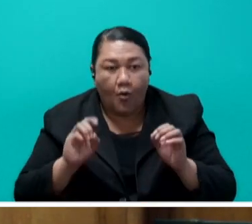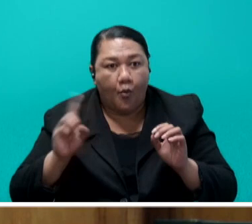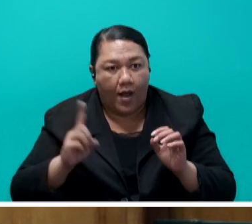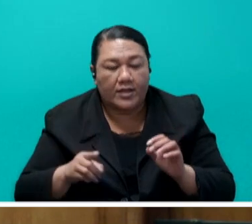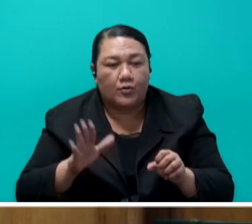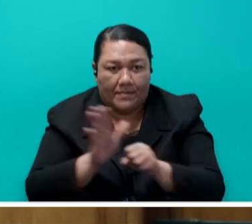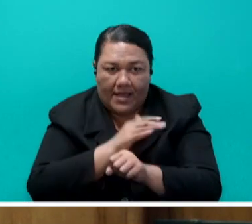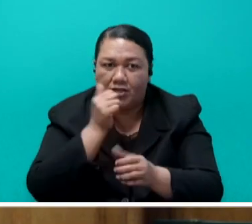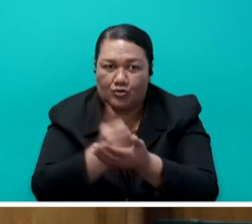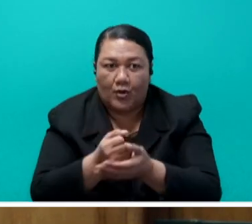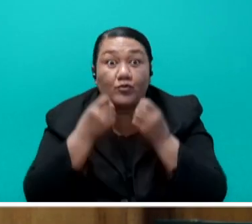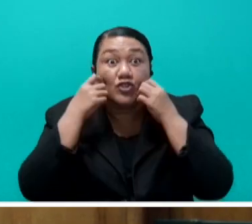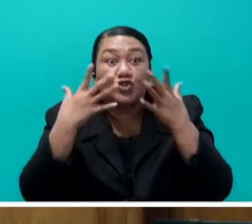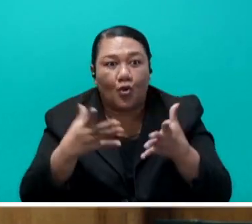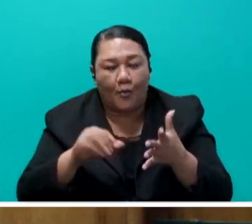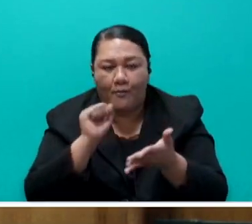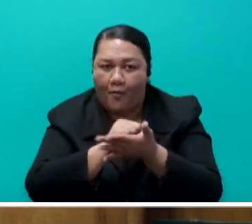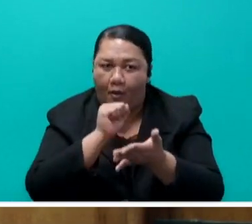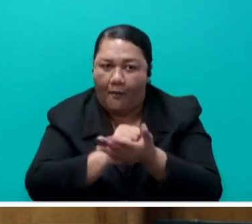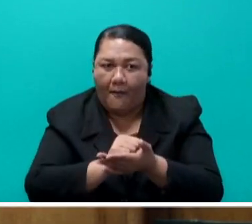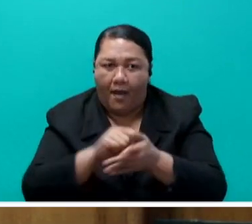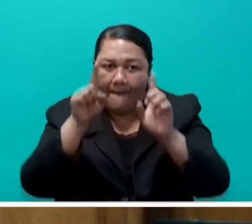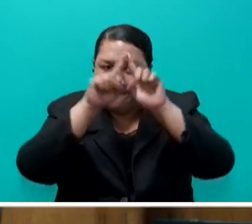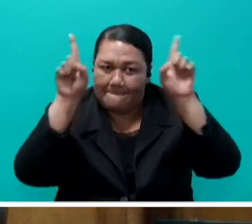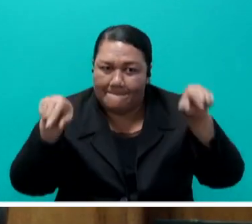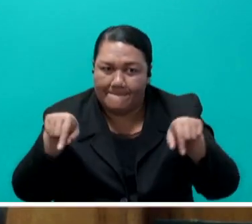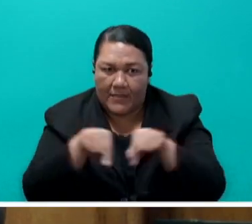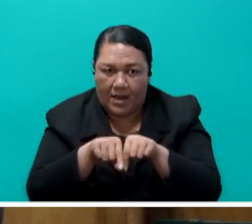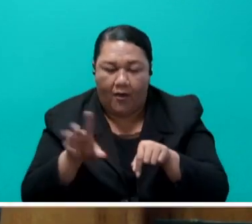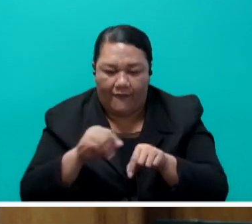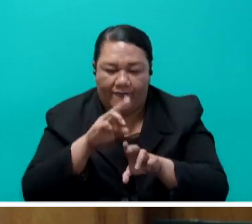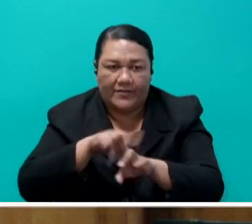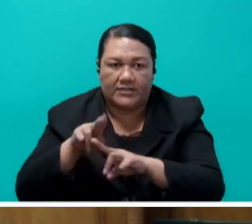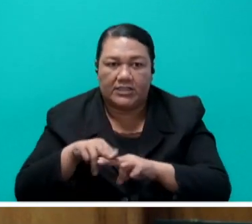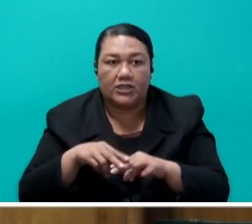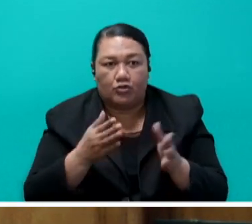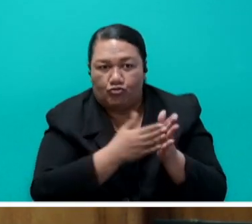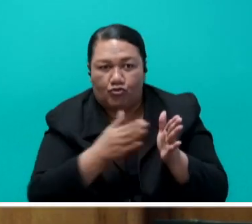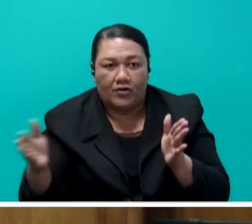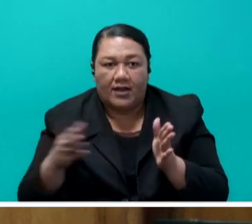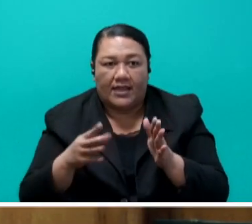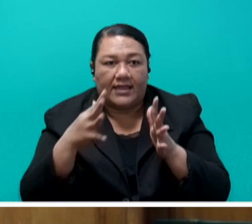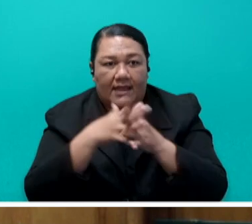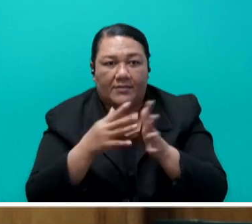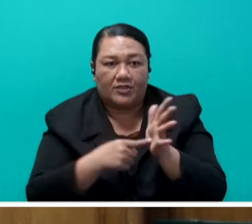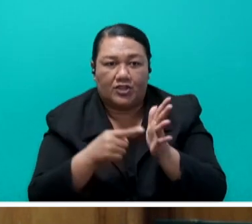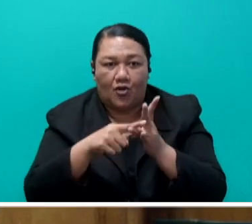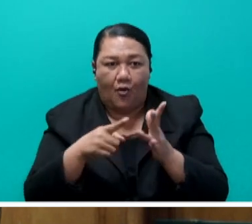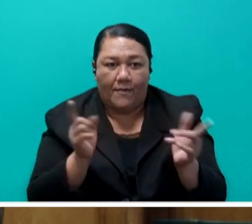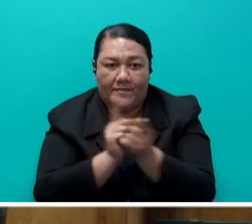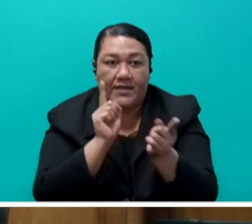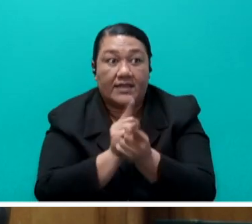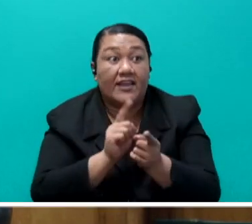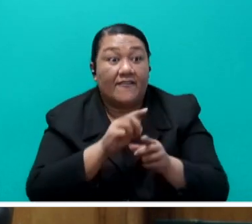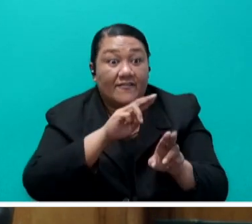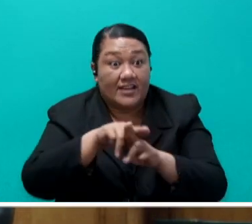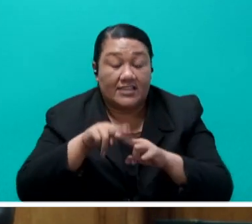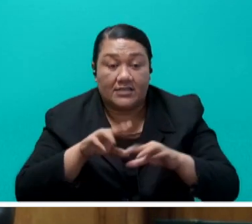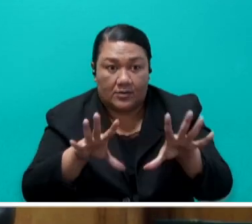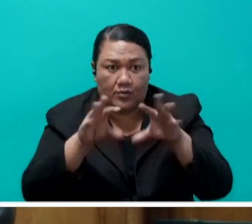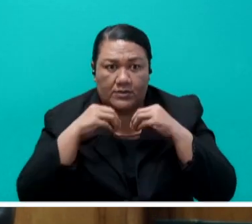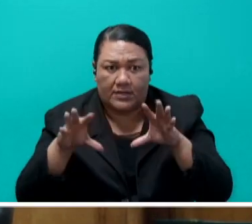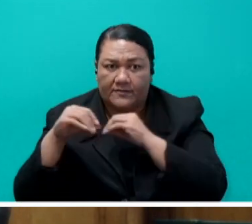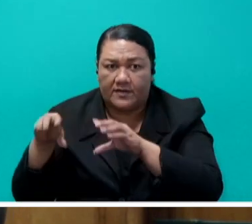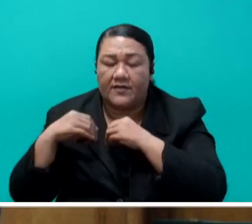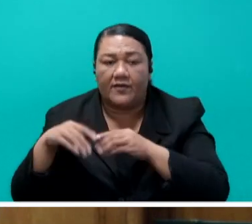country at the WTO. During the trade policy session, Fiji received overwhelming support